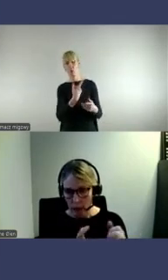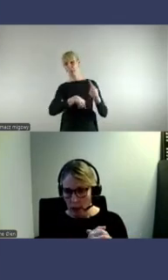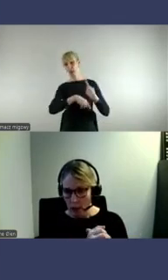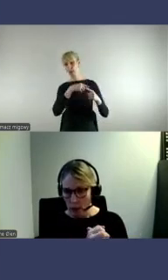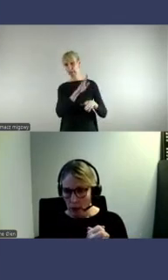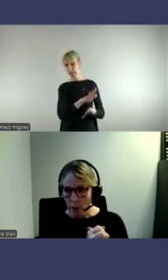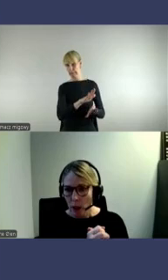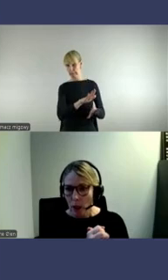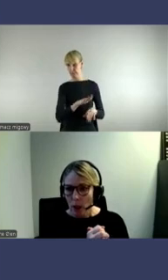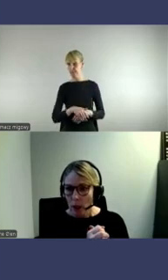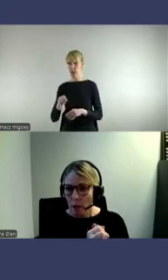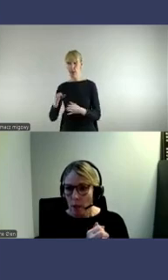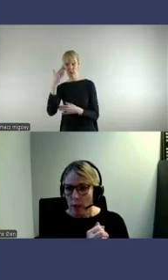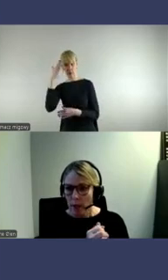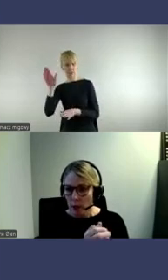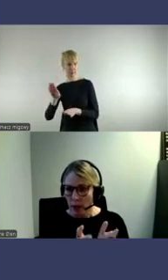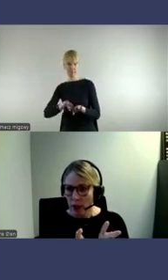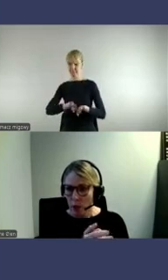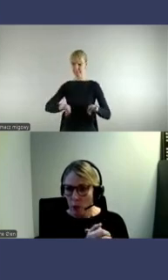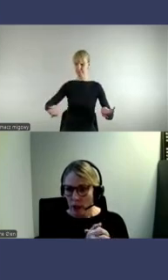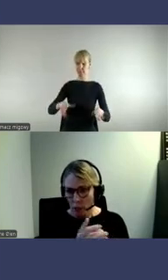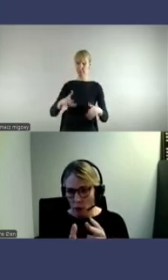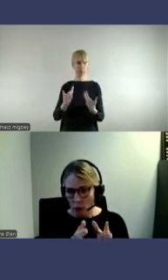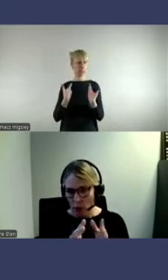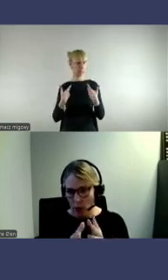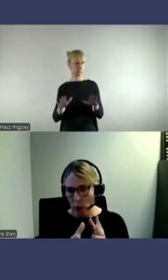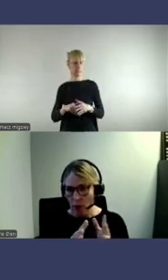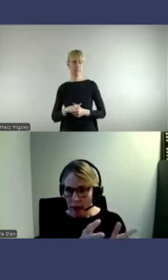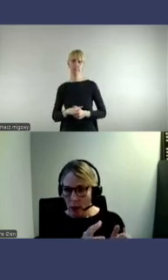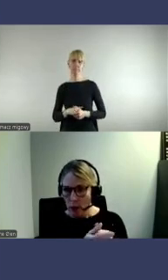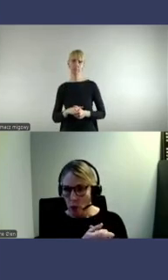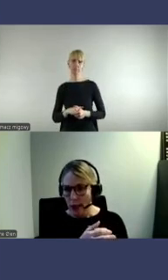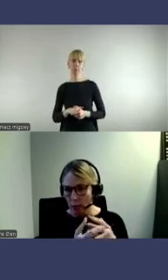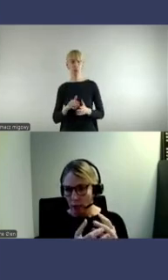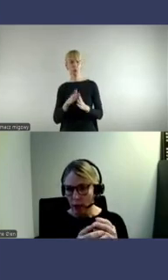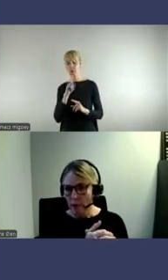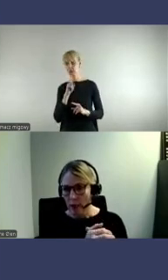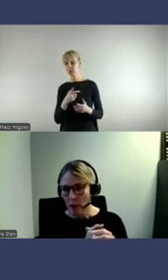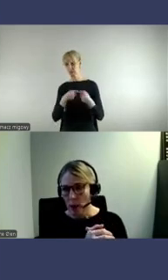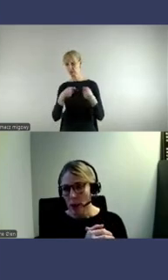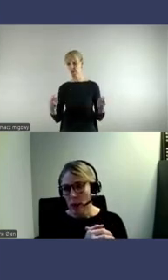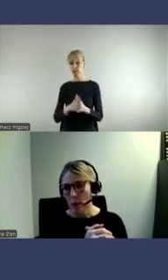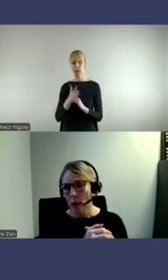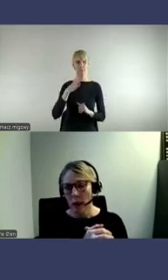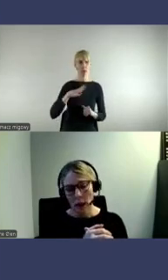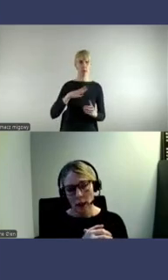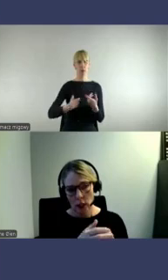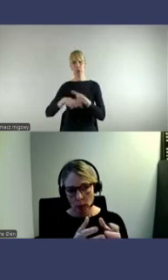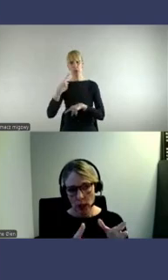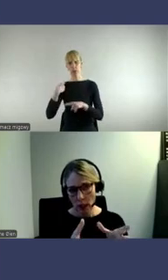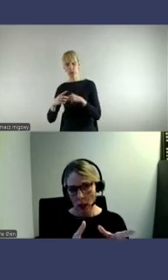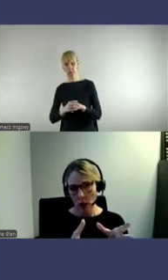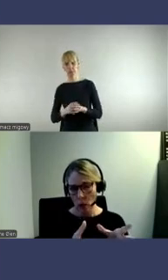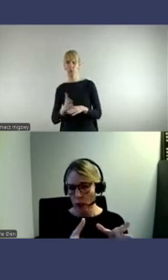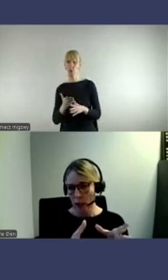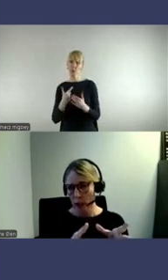new ideas or such. There's certain tension when it comes to the traditional values and ways of life that can be threatened by